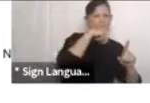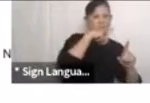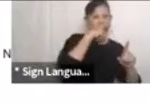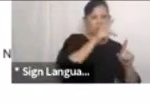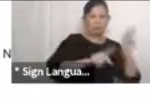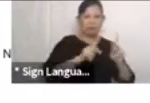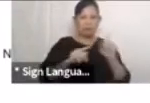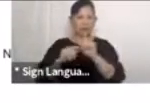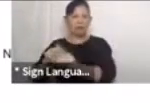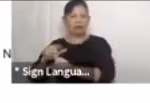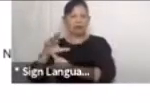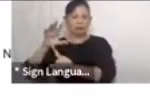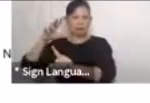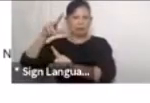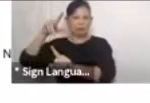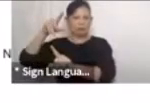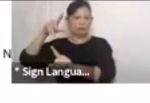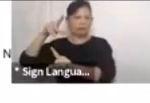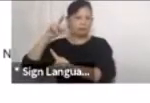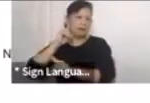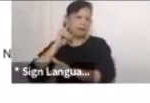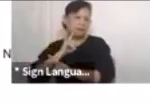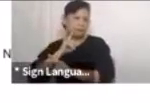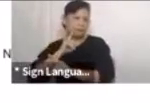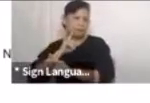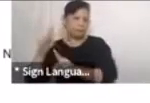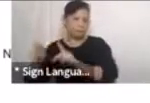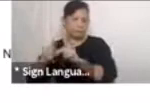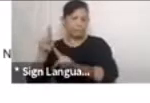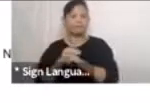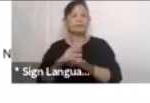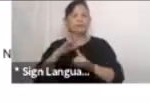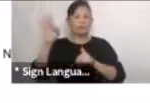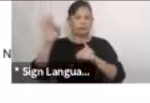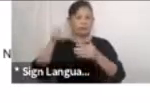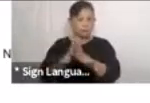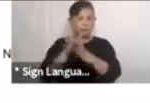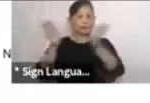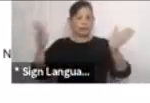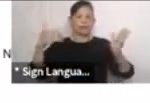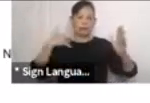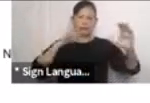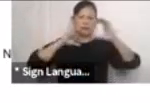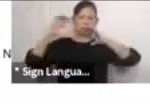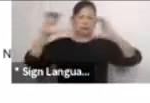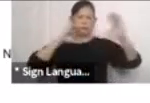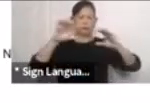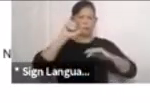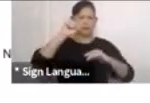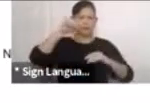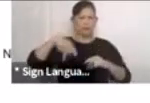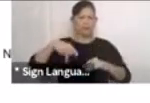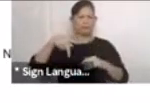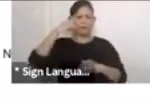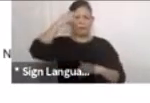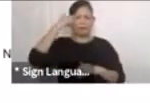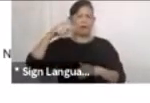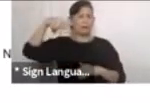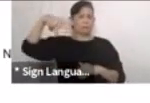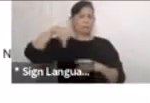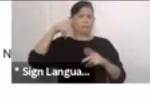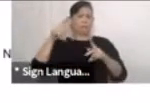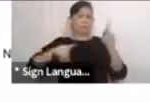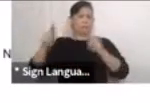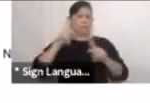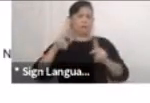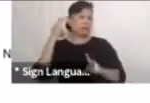mean about sexual and reproductive health and rights. In general, there's a communication gap because people with hearing disabilities have to rely